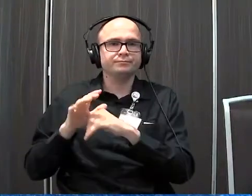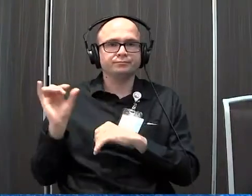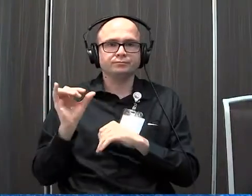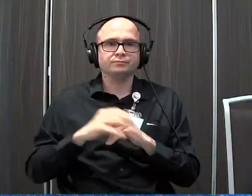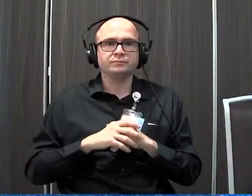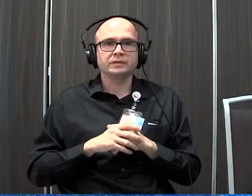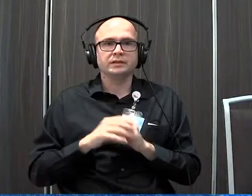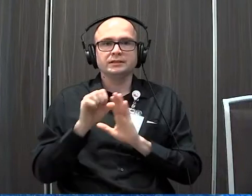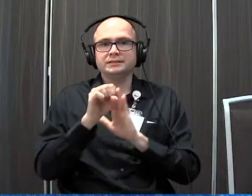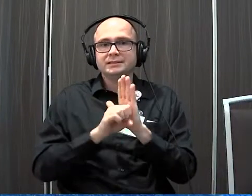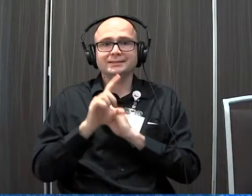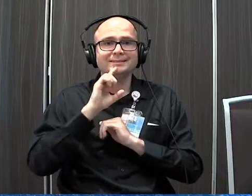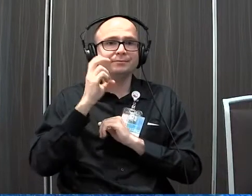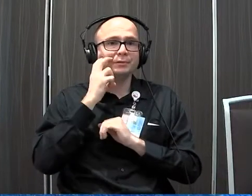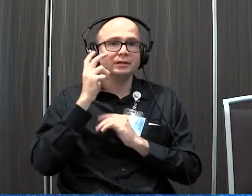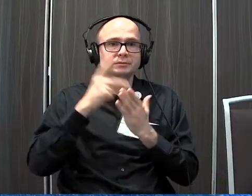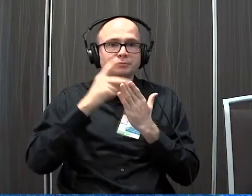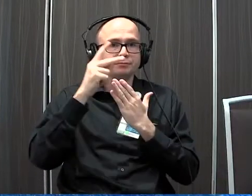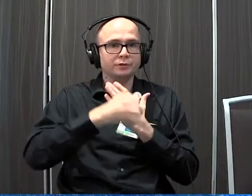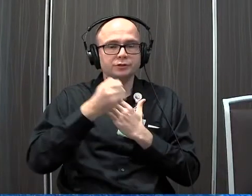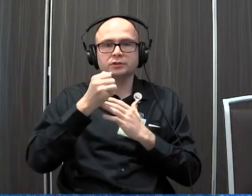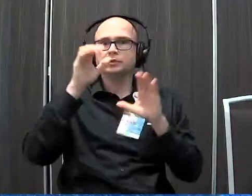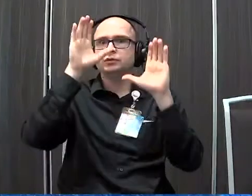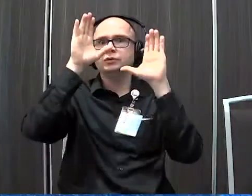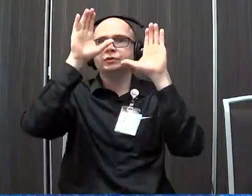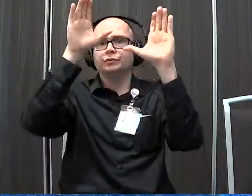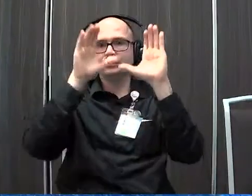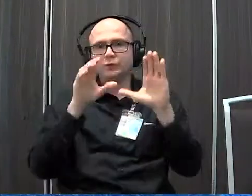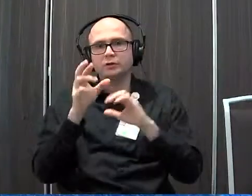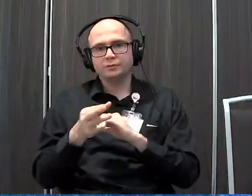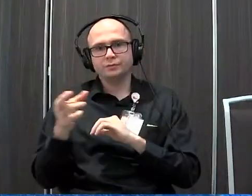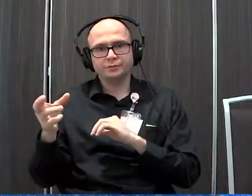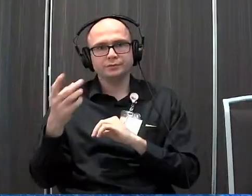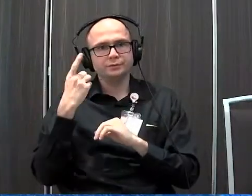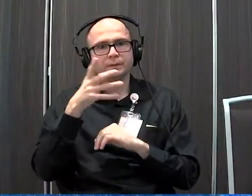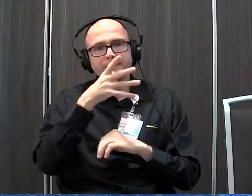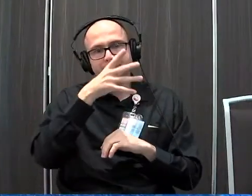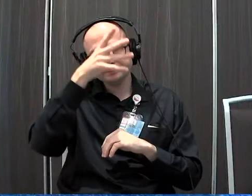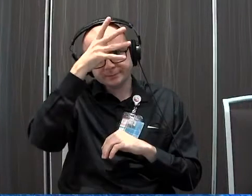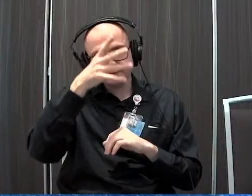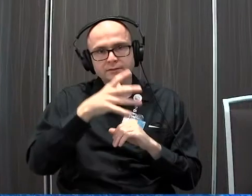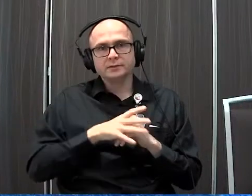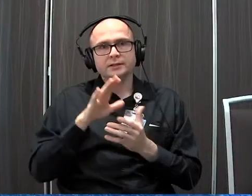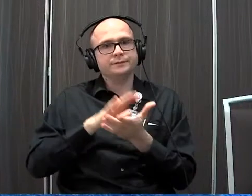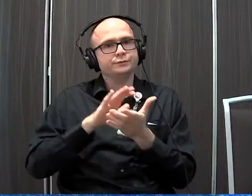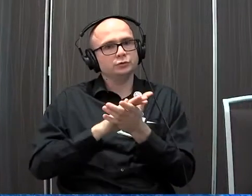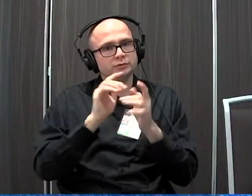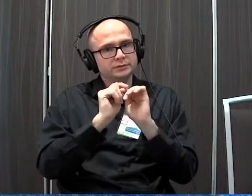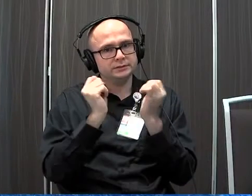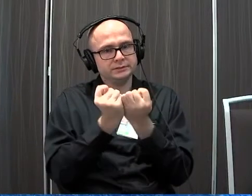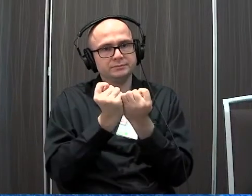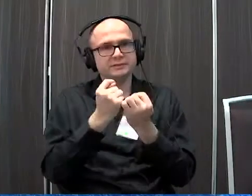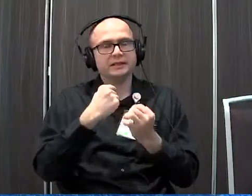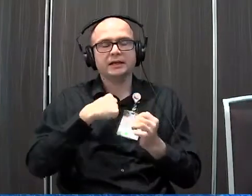state deafblind projects. They are such a phenomenal resource for parents and for school teams, and I